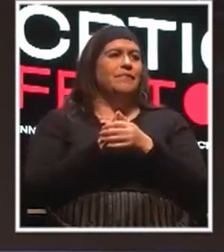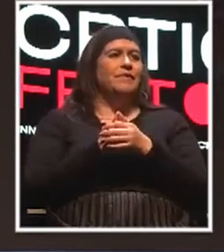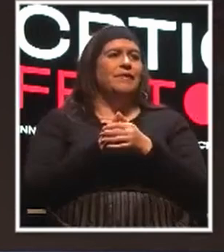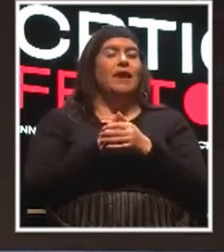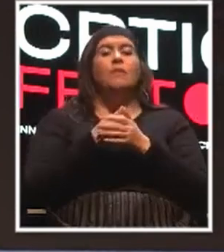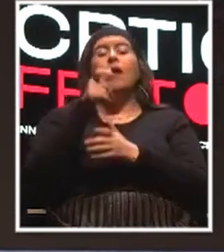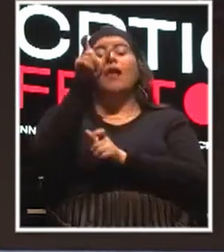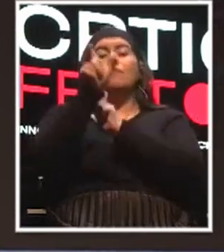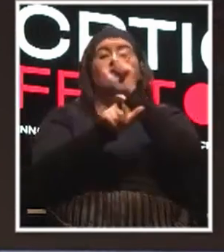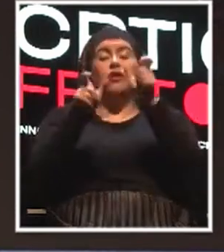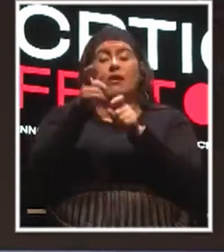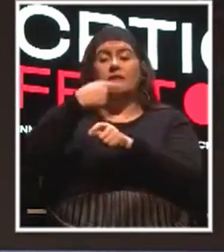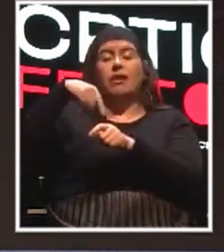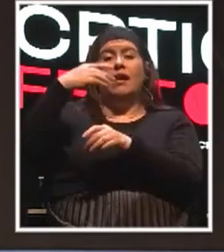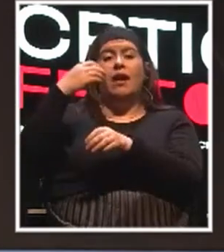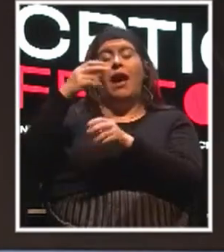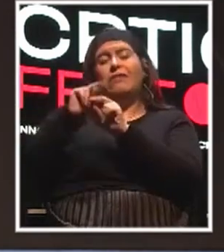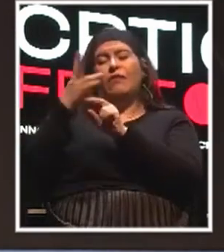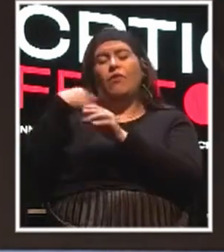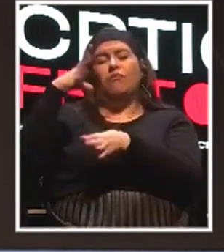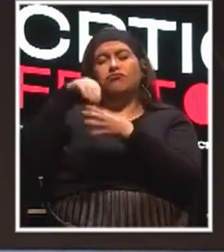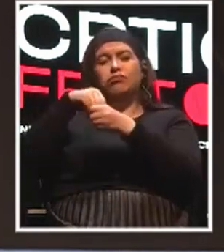today wrote